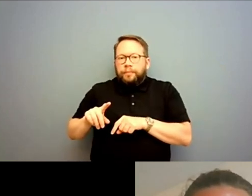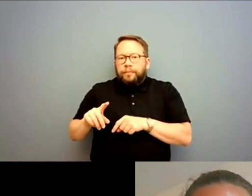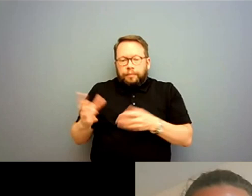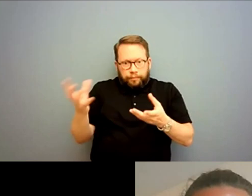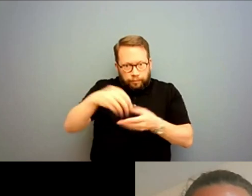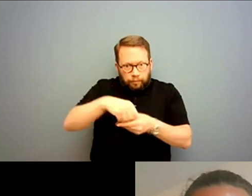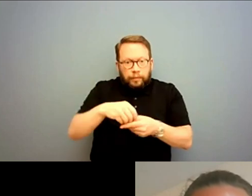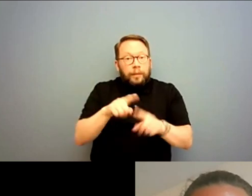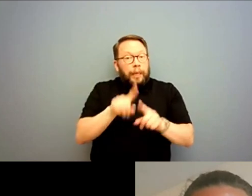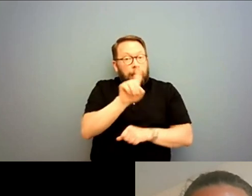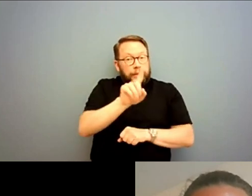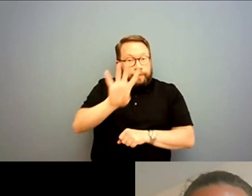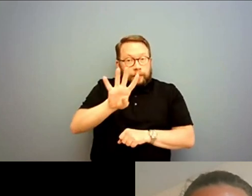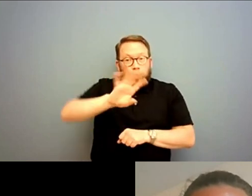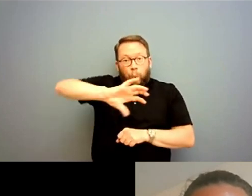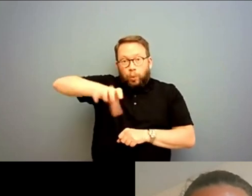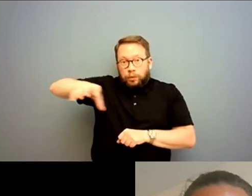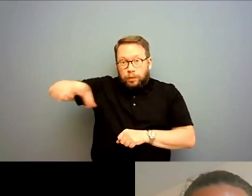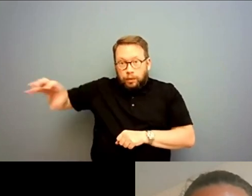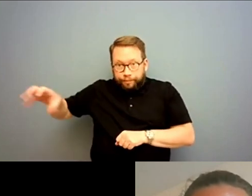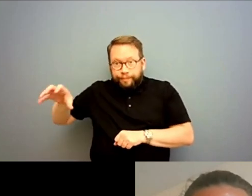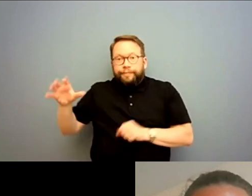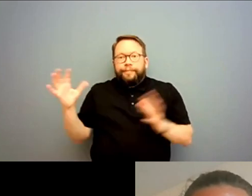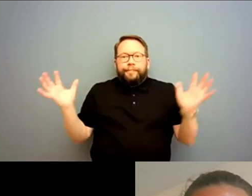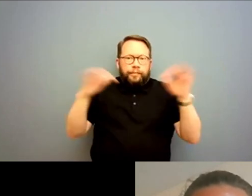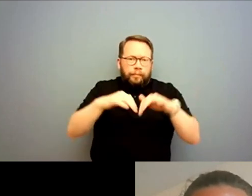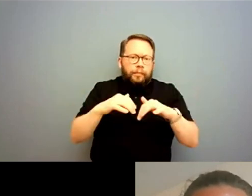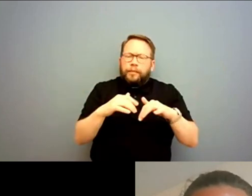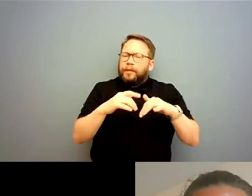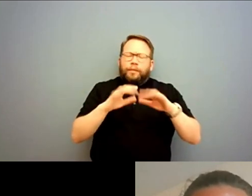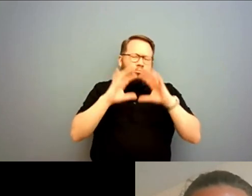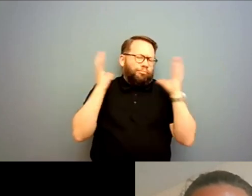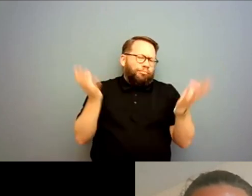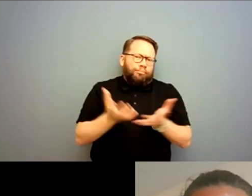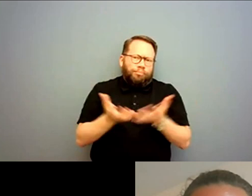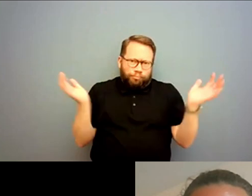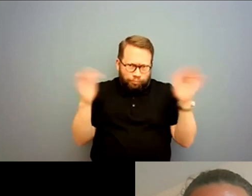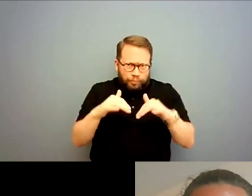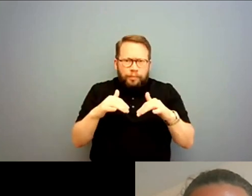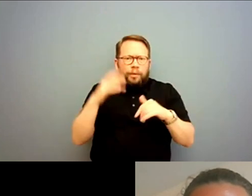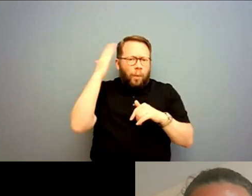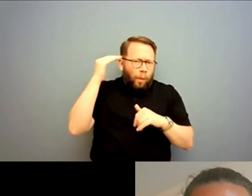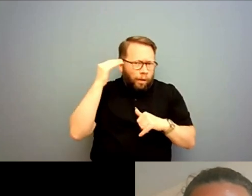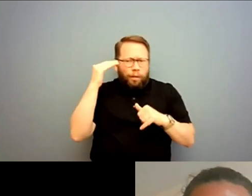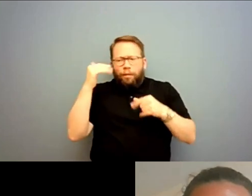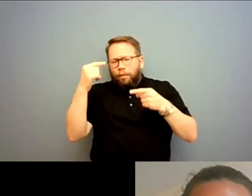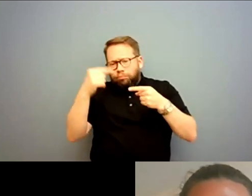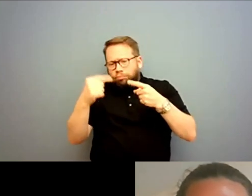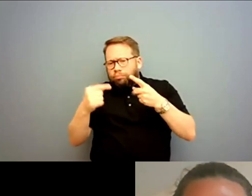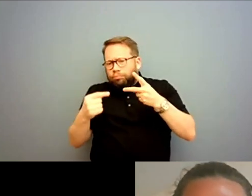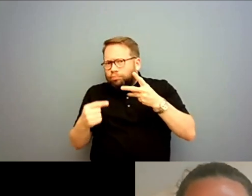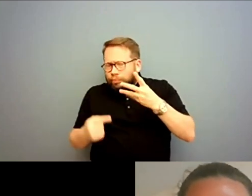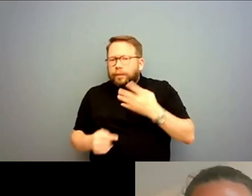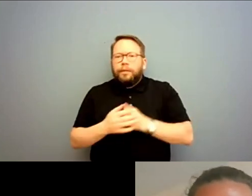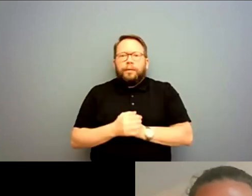Myanmar, et cetera, and one of the interesting debating points is exactly where these